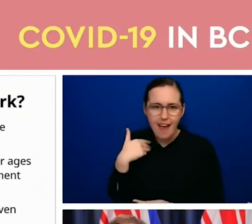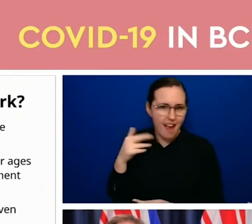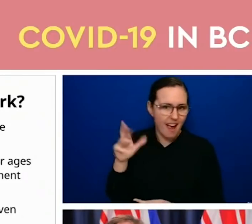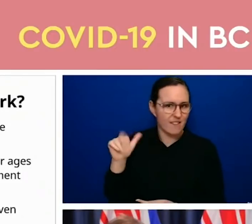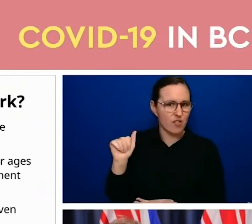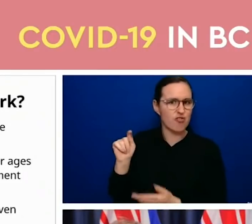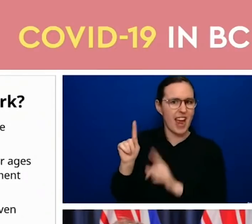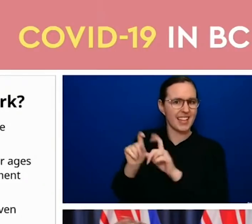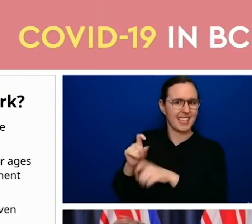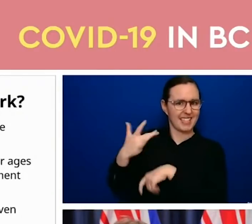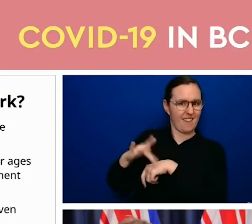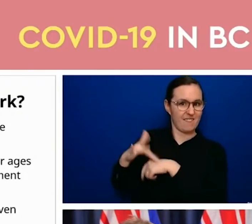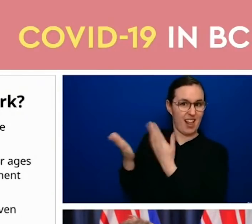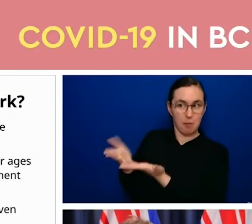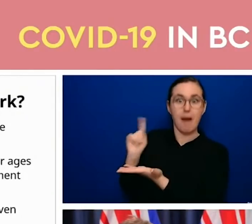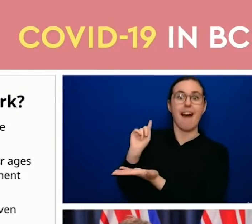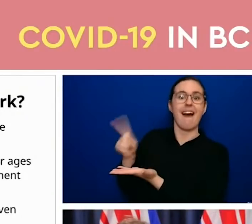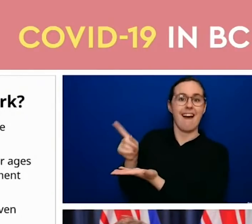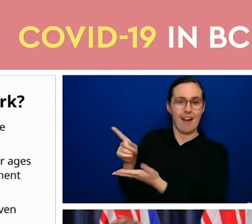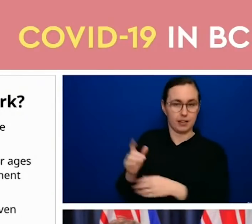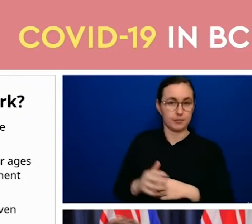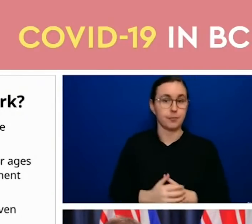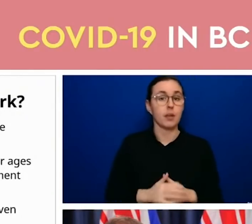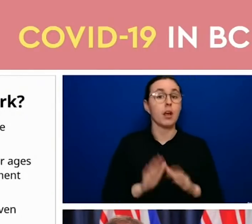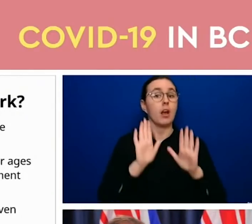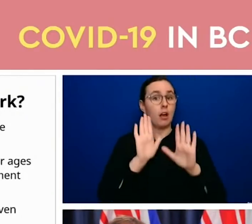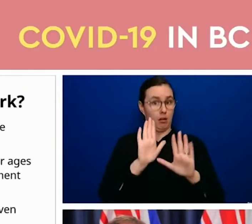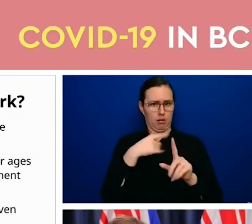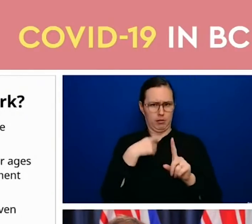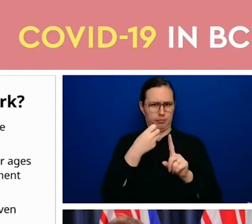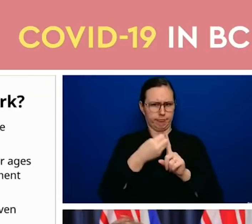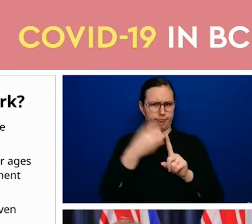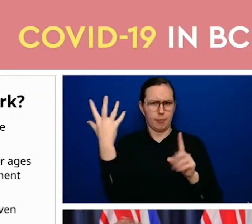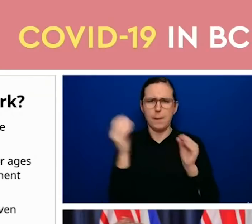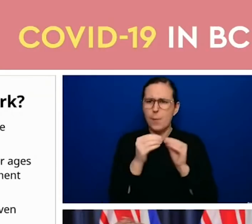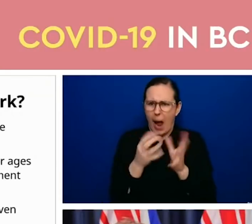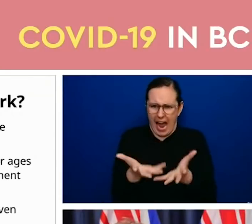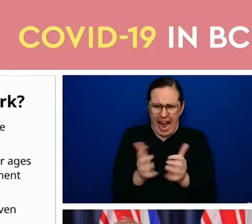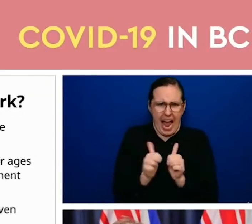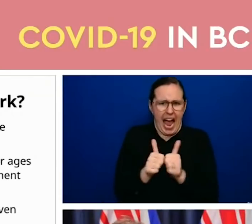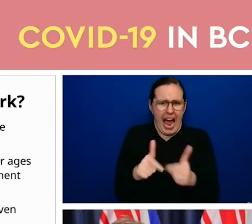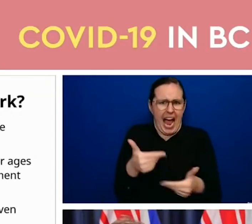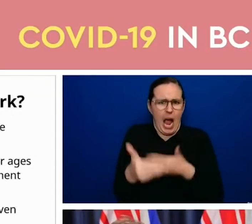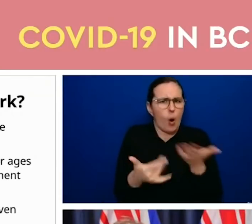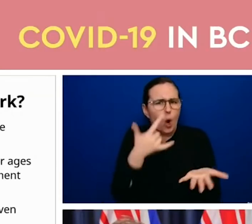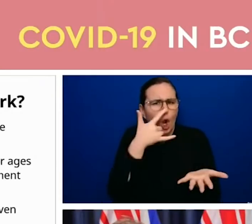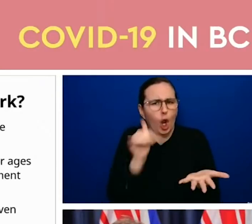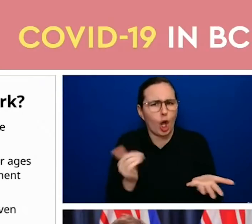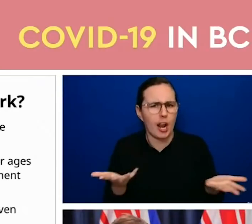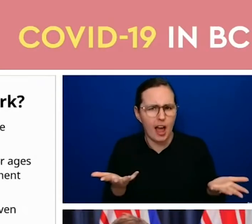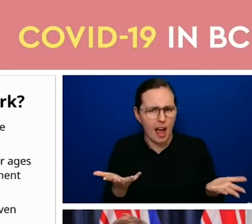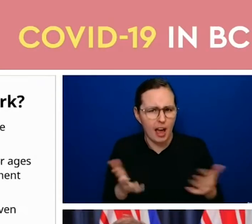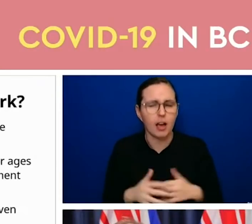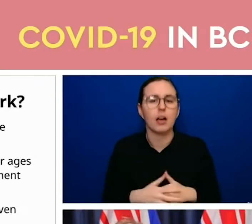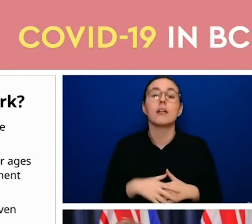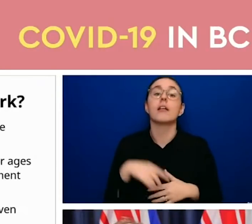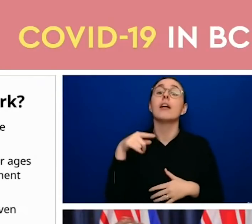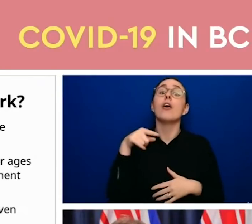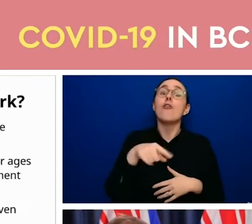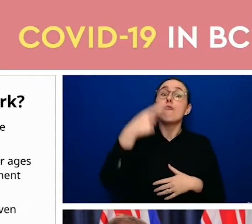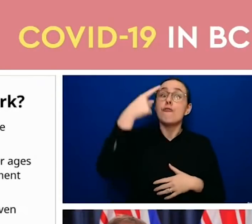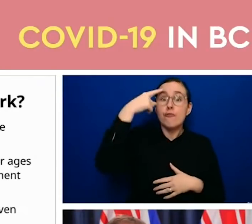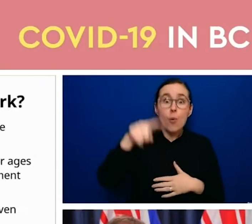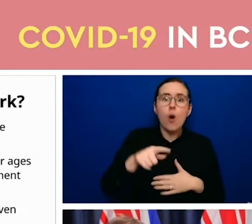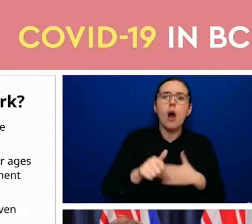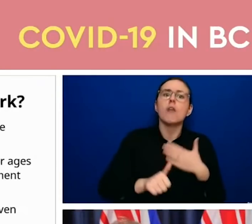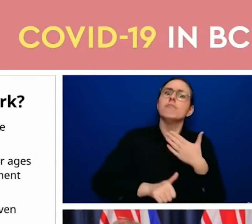focus in on those who are most at risk to severe outcomes from COVID-19. And that means, in particular, those over 70. So